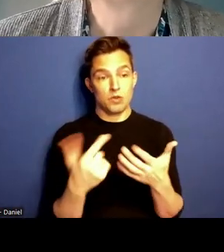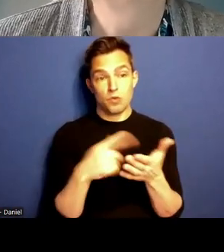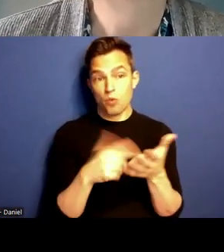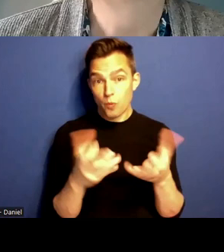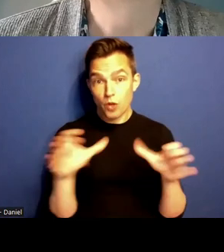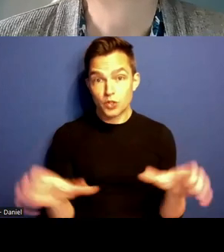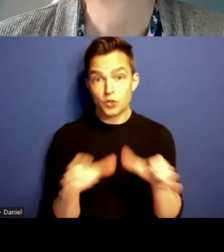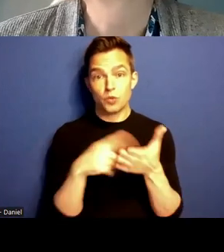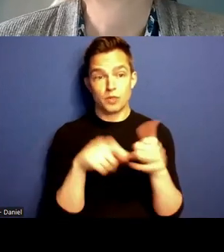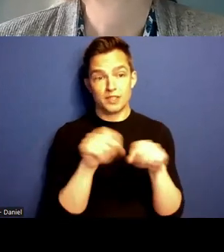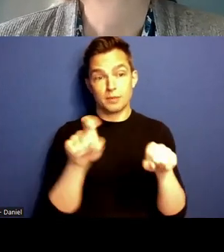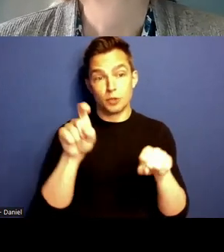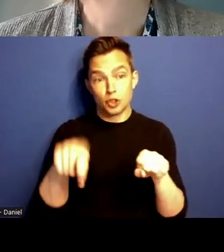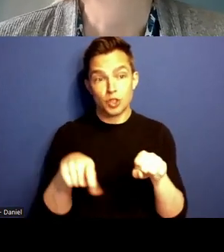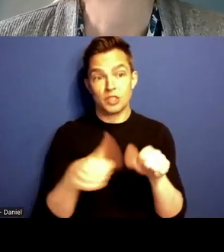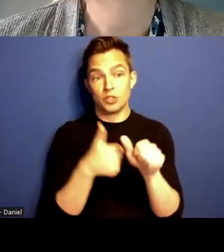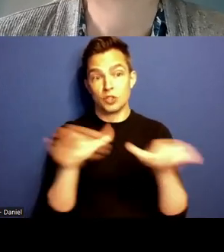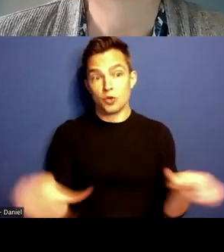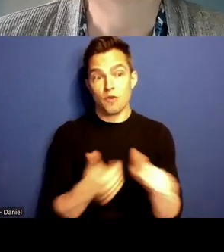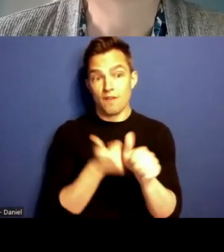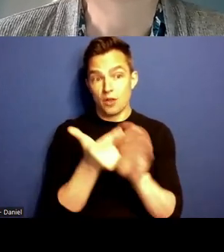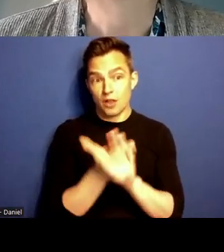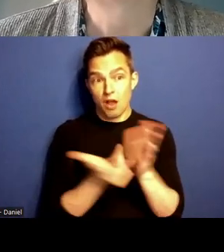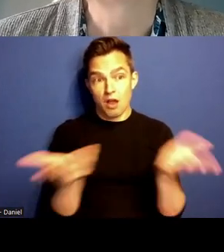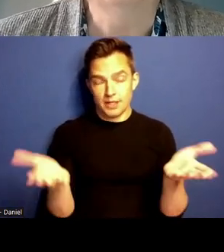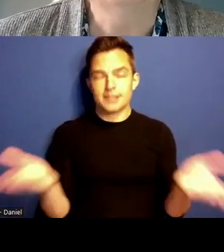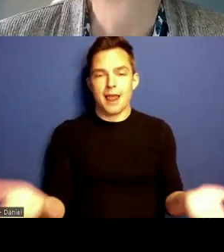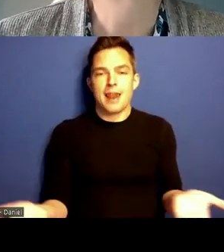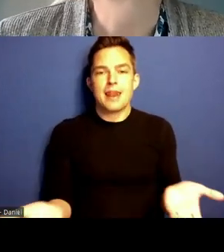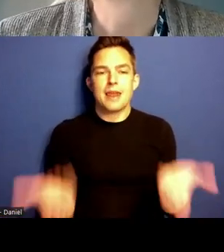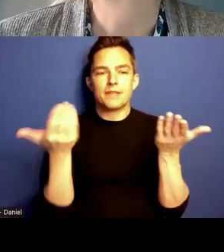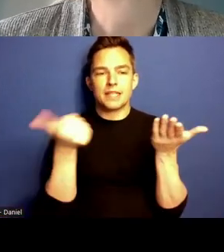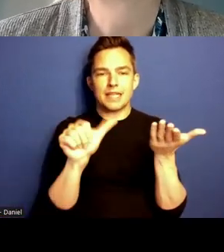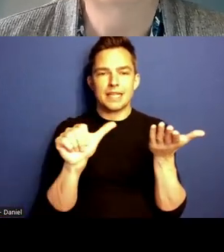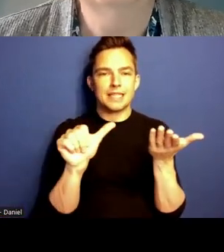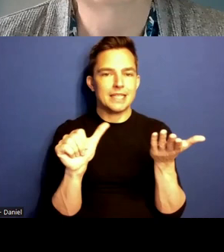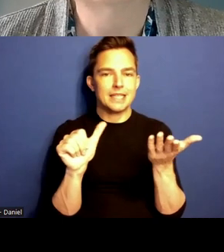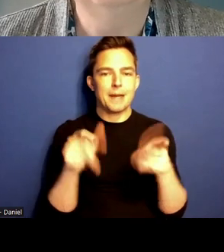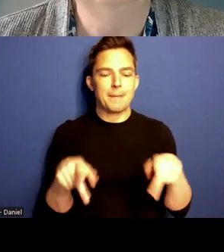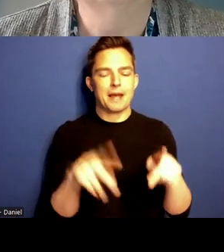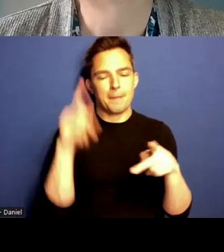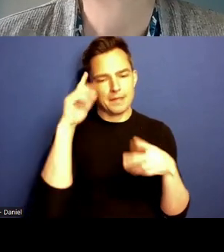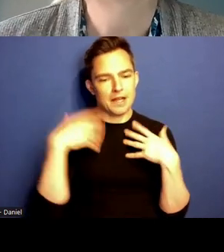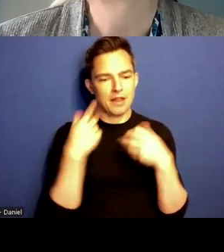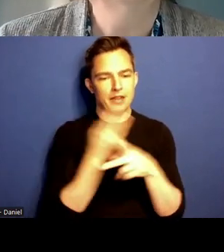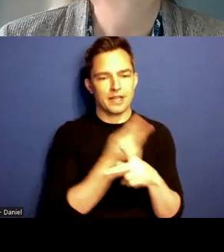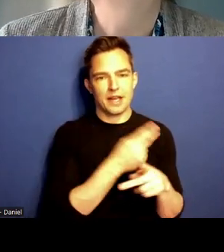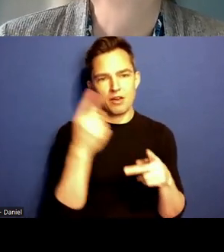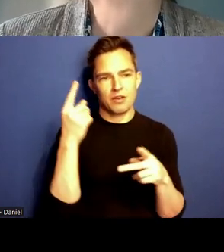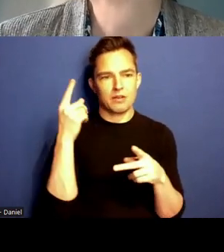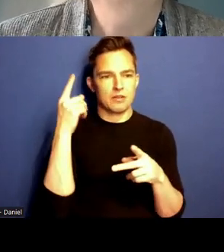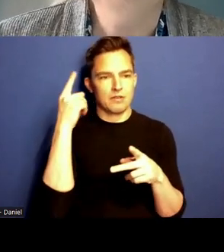system should be doing under the law is lifting any caps for mental health care for kids. Next